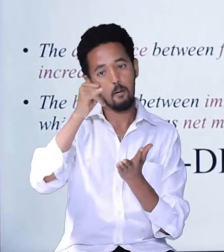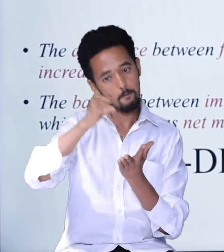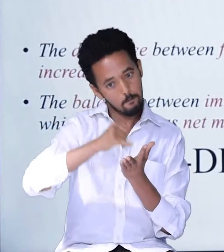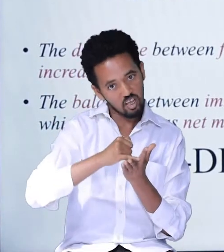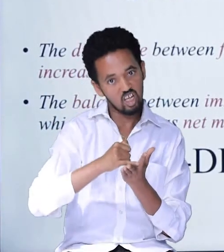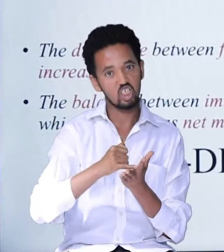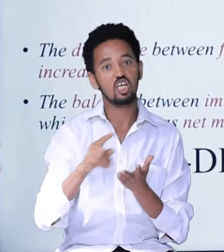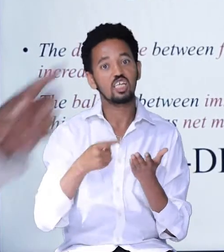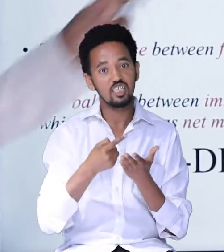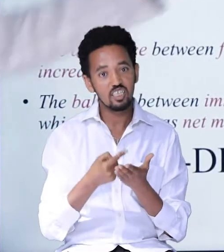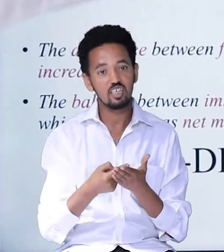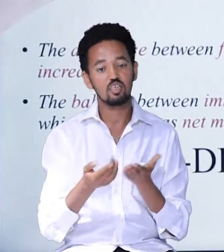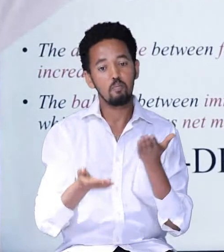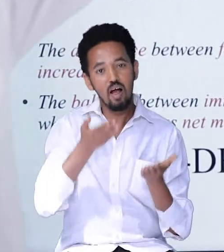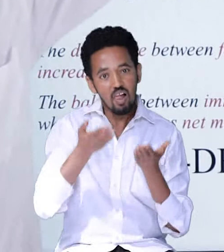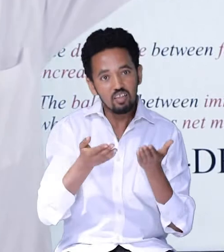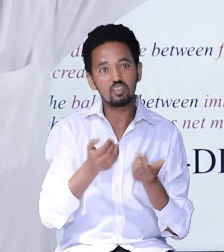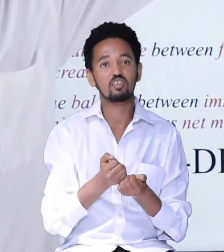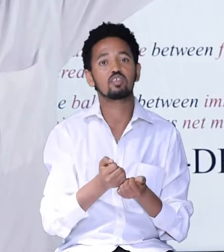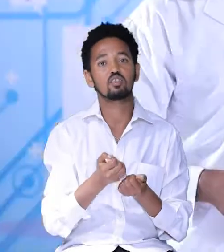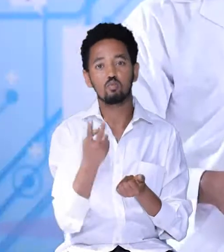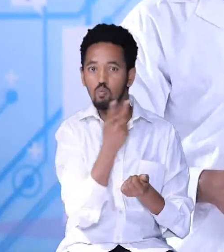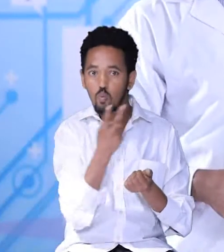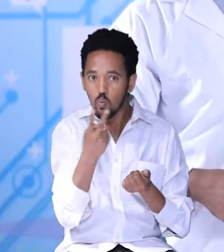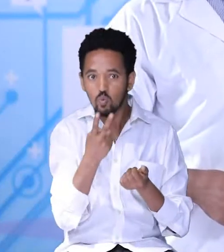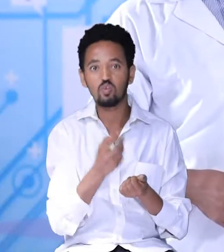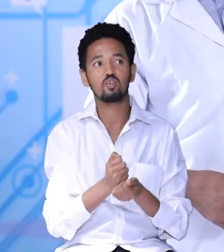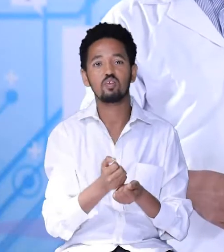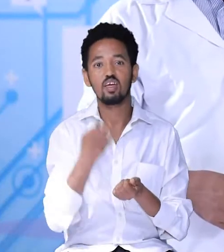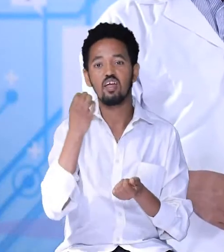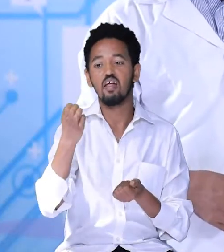And there is a net balance between these 2 immigrations.